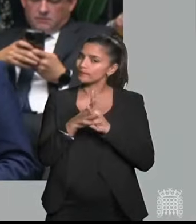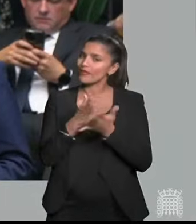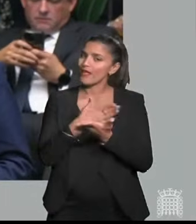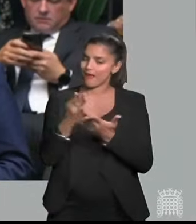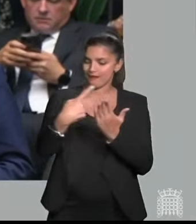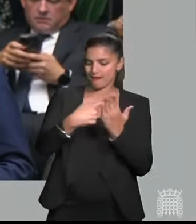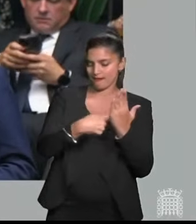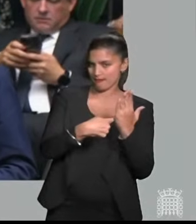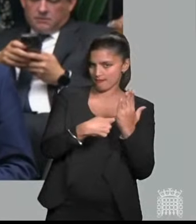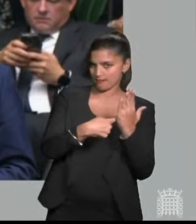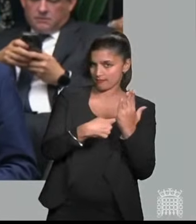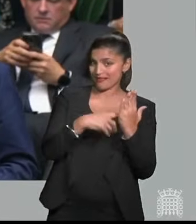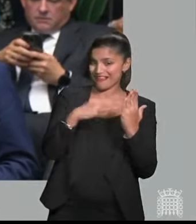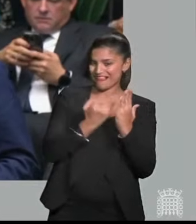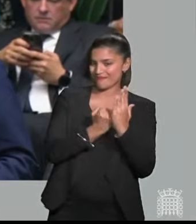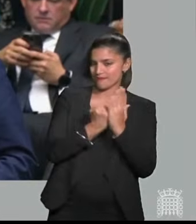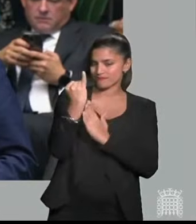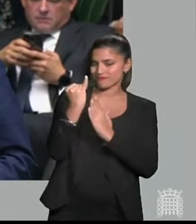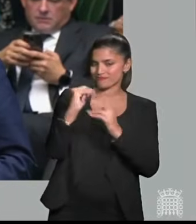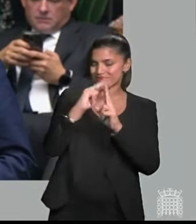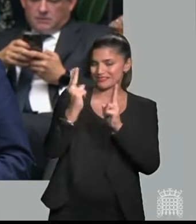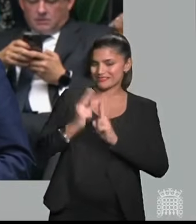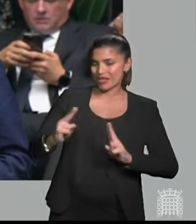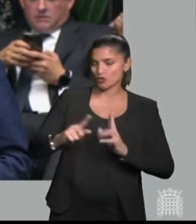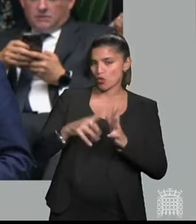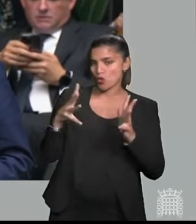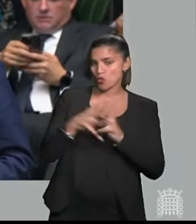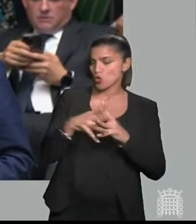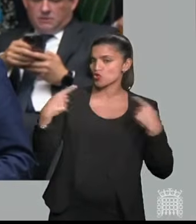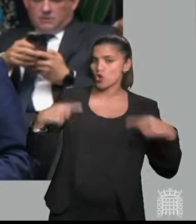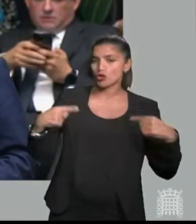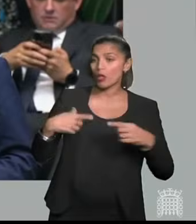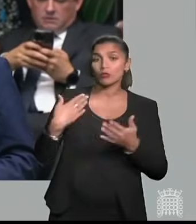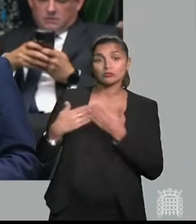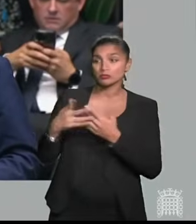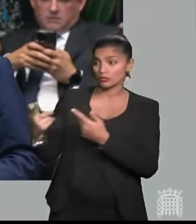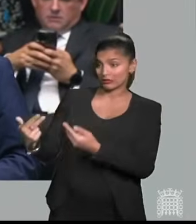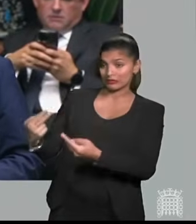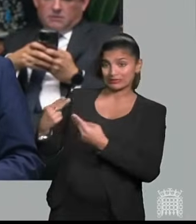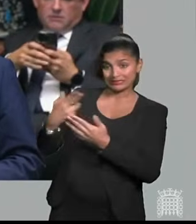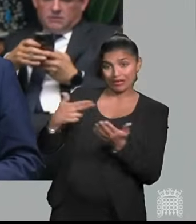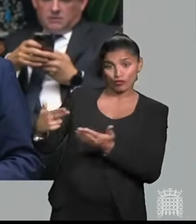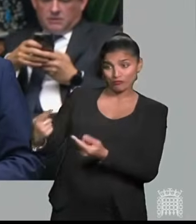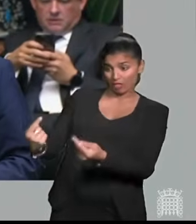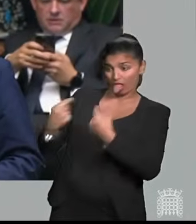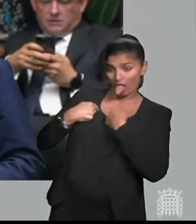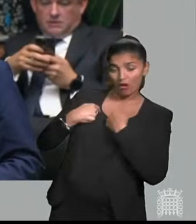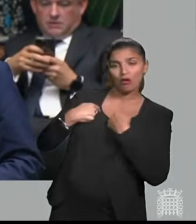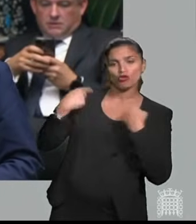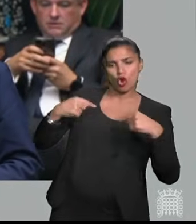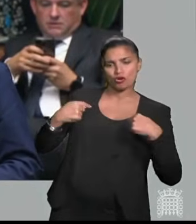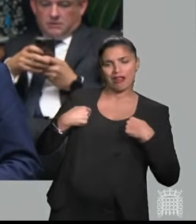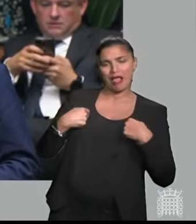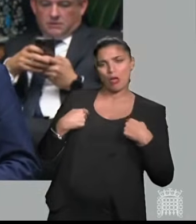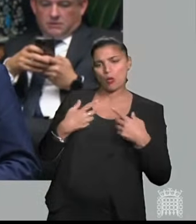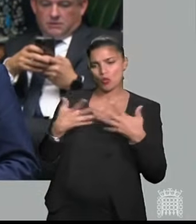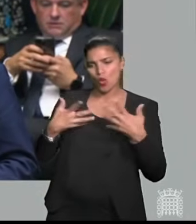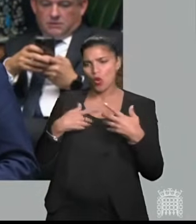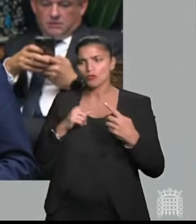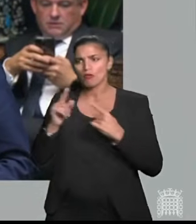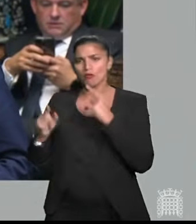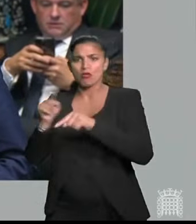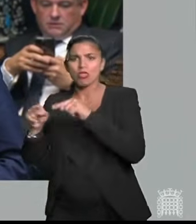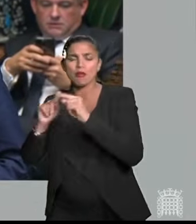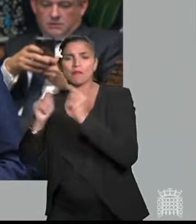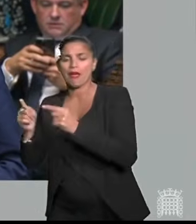against international law in response to terrorism is unjustified. So in all of the packages that the Prime Minister has announced